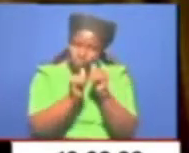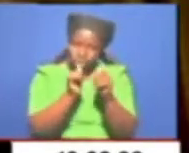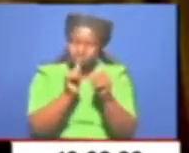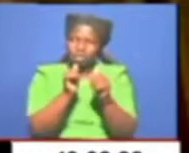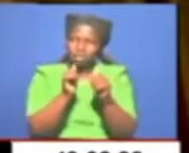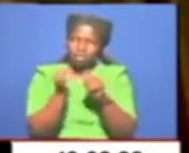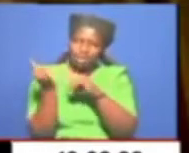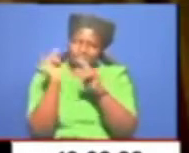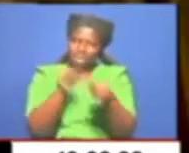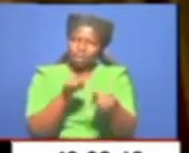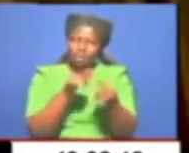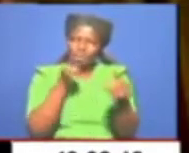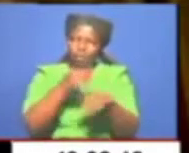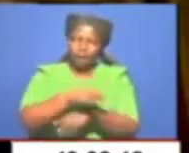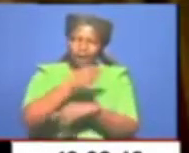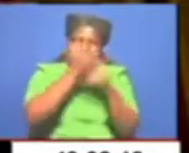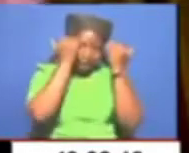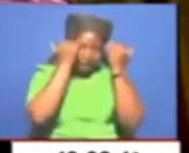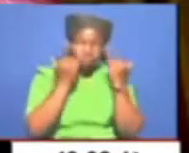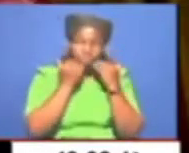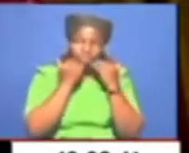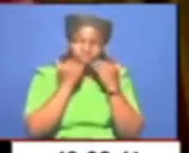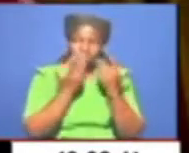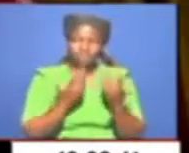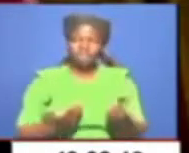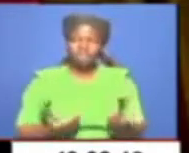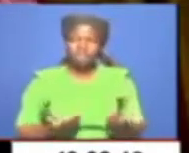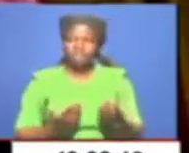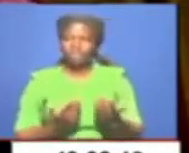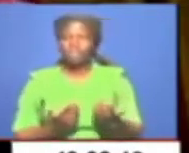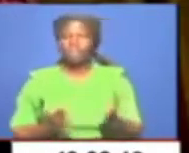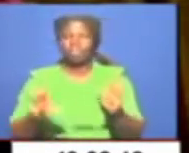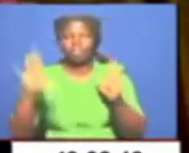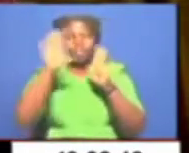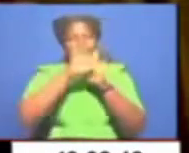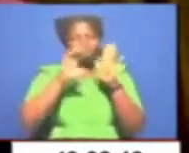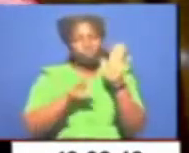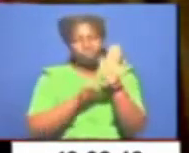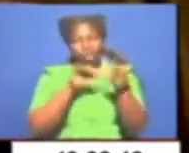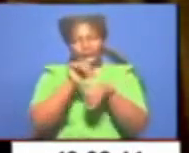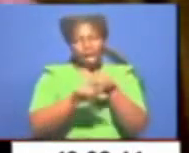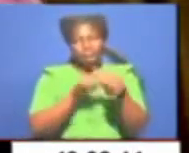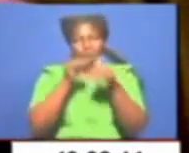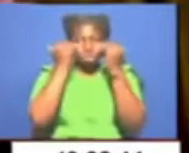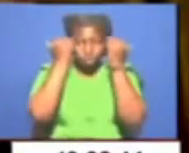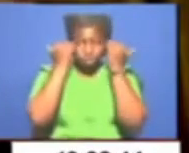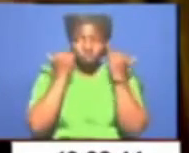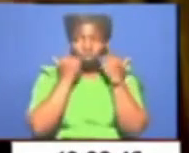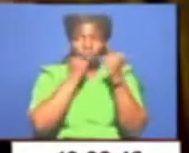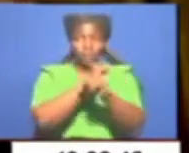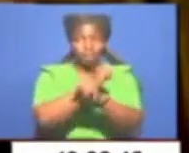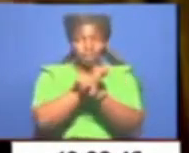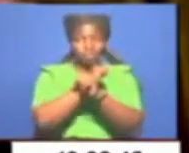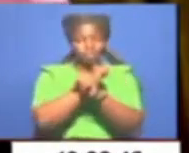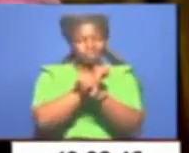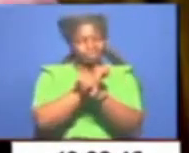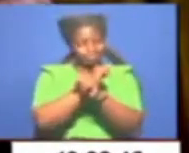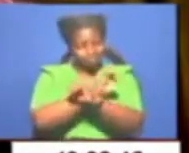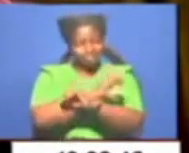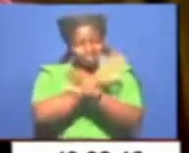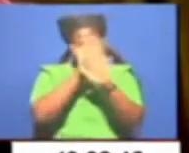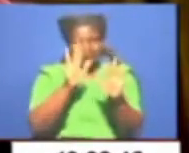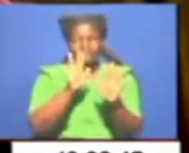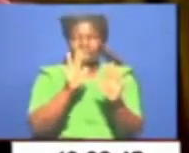the High Court. The letter of the Constitution in terms of judicial immunity is exactly as we put it. If you